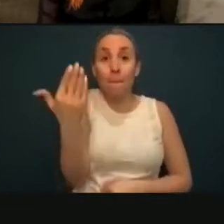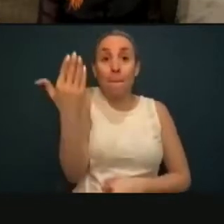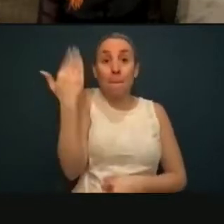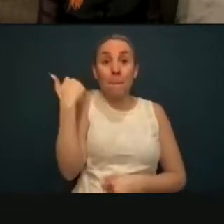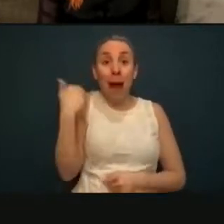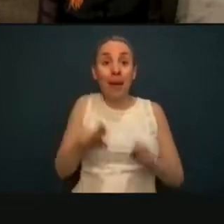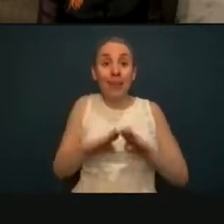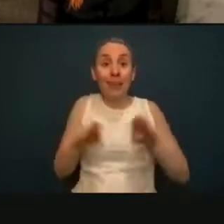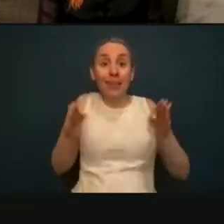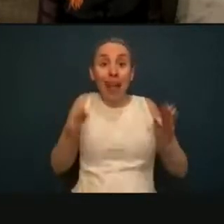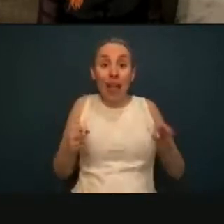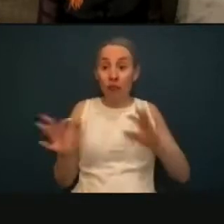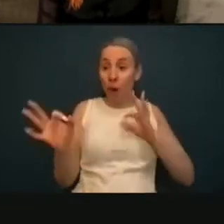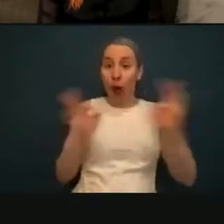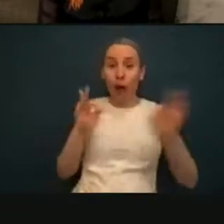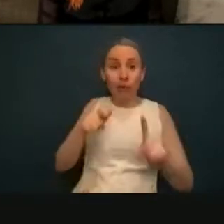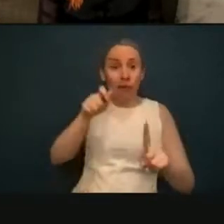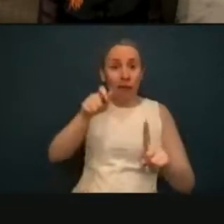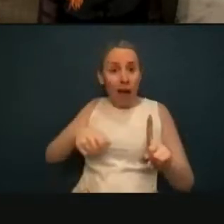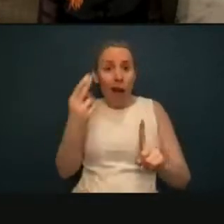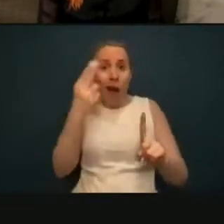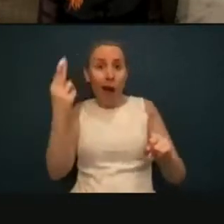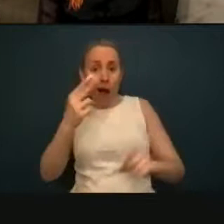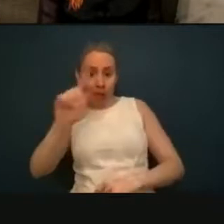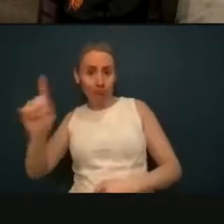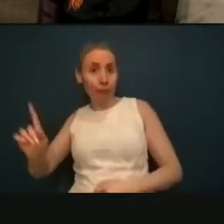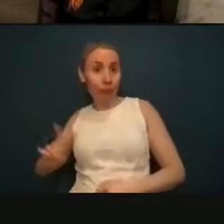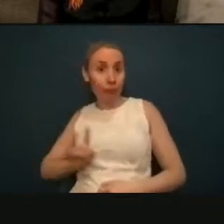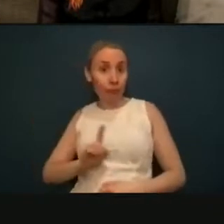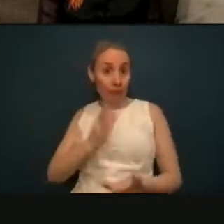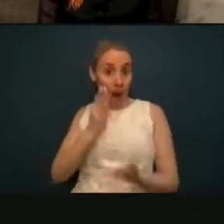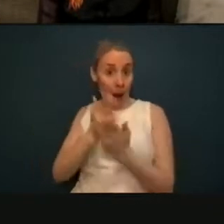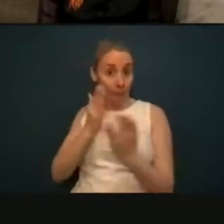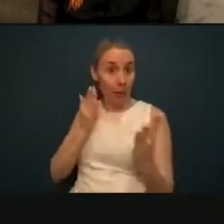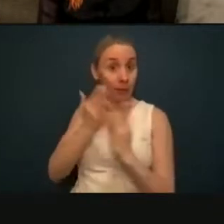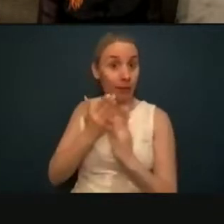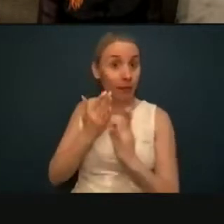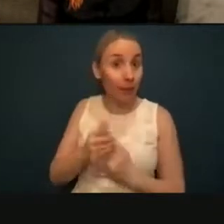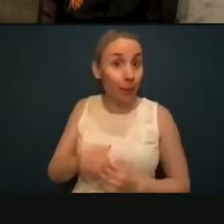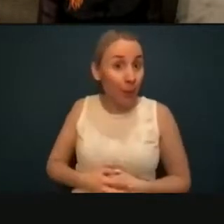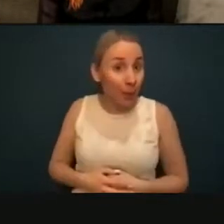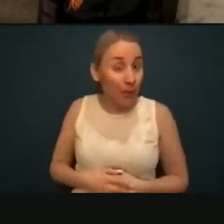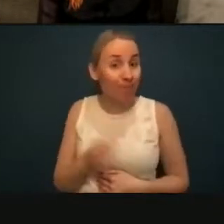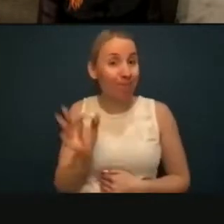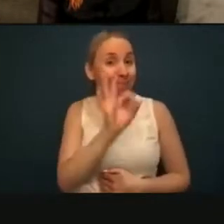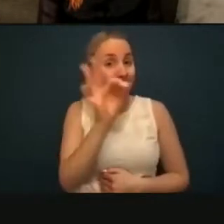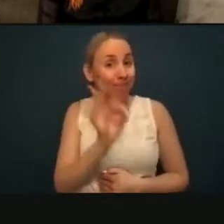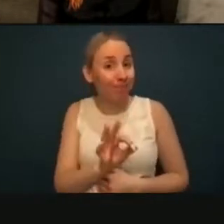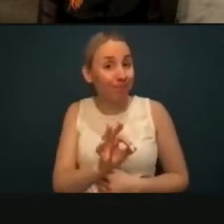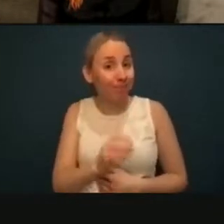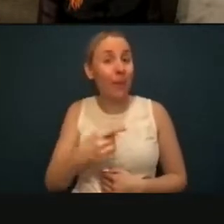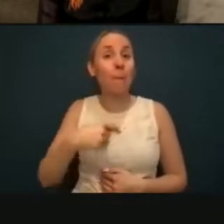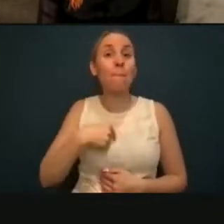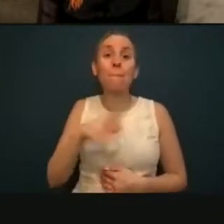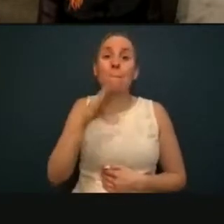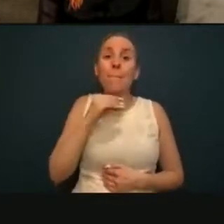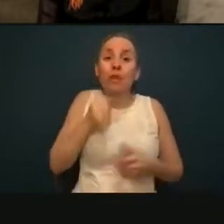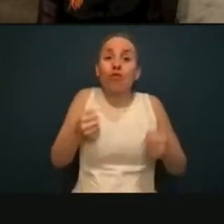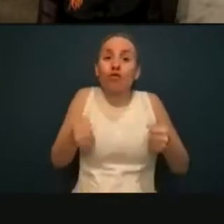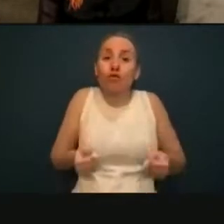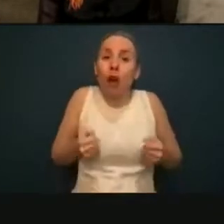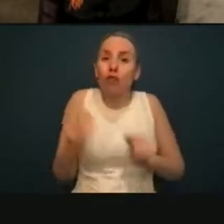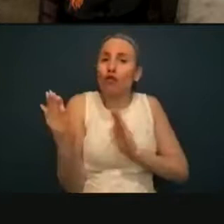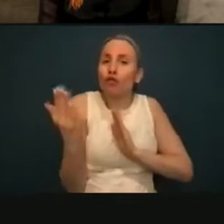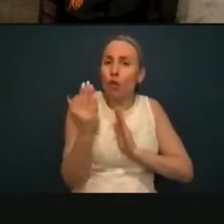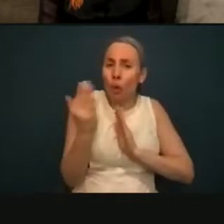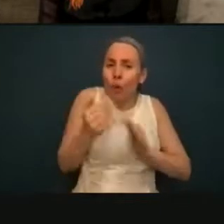well. Yeah, and I think as well, because I also do, you know, use my crutches as well for short distances, there was kind